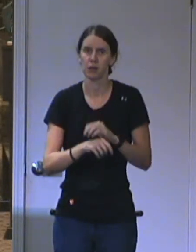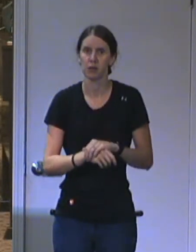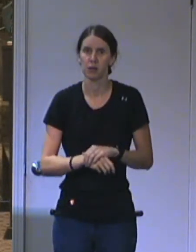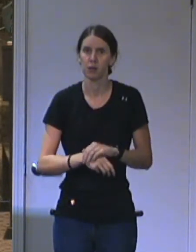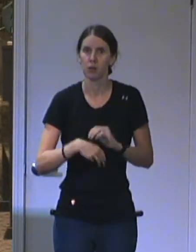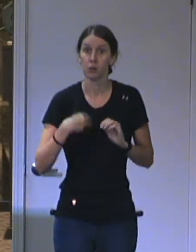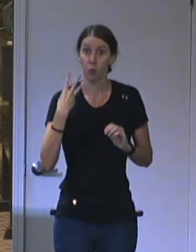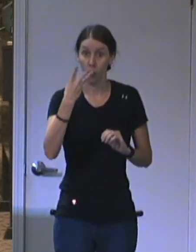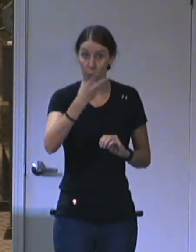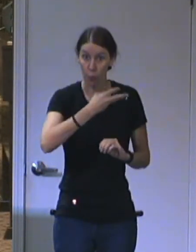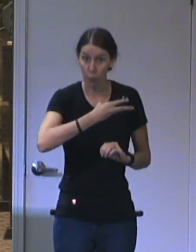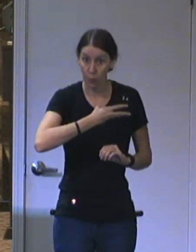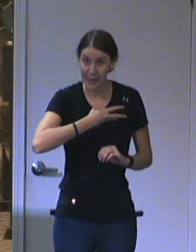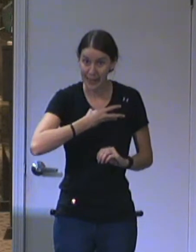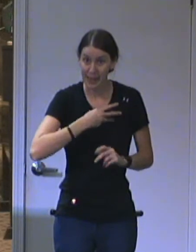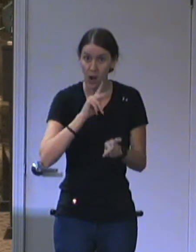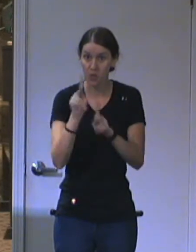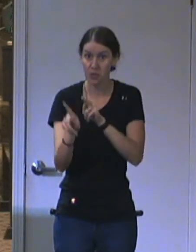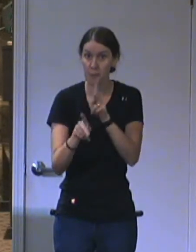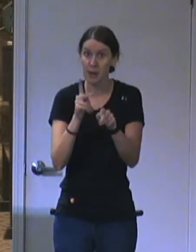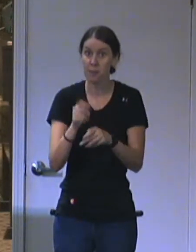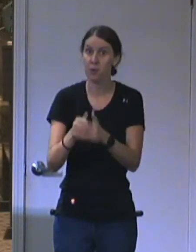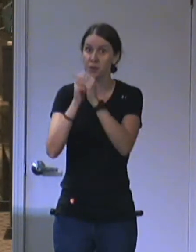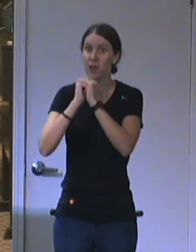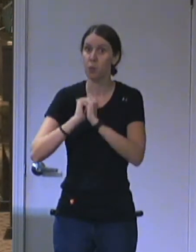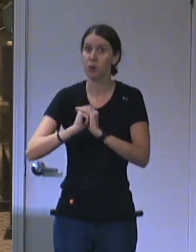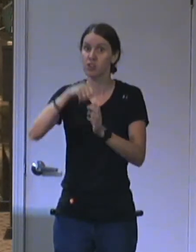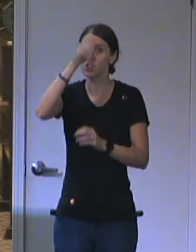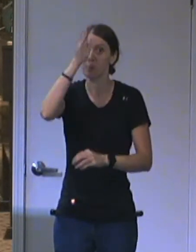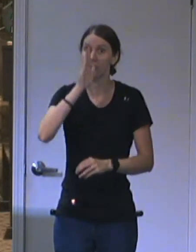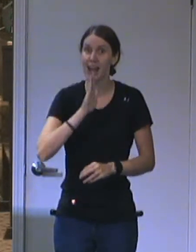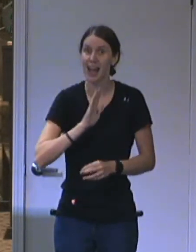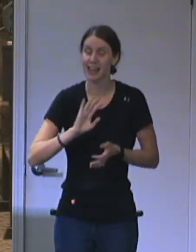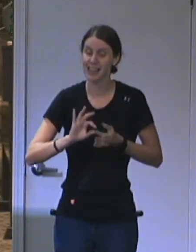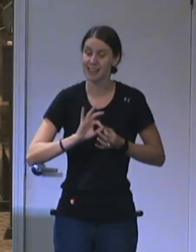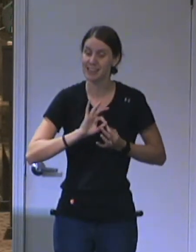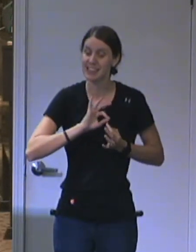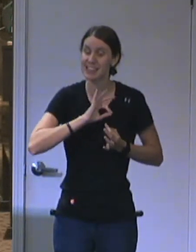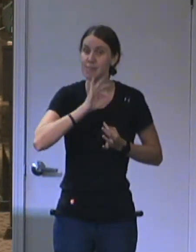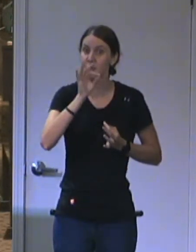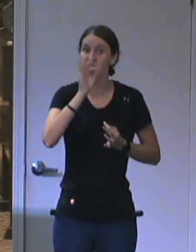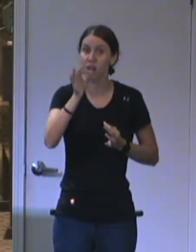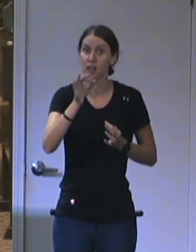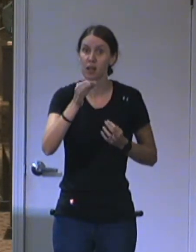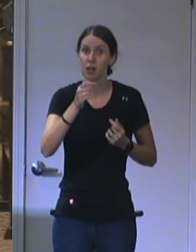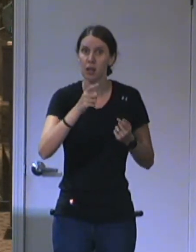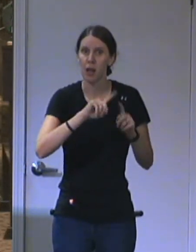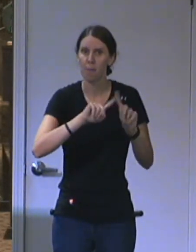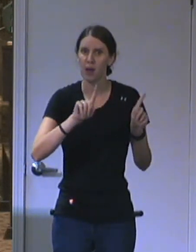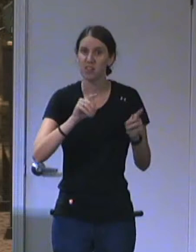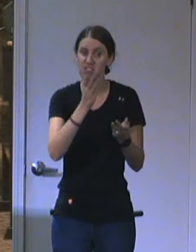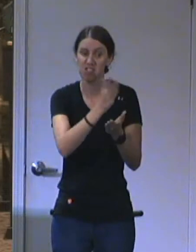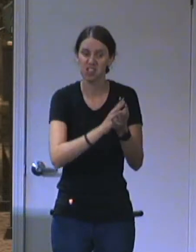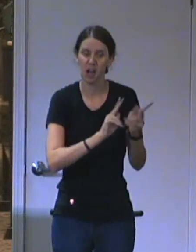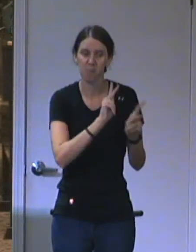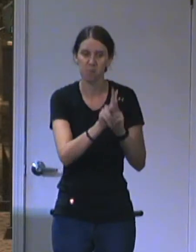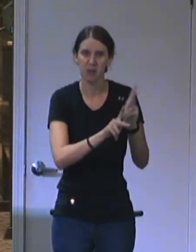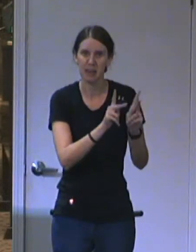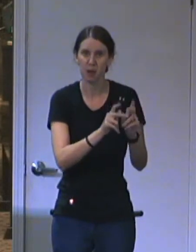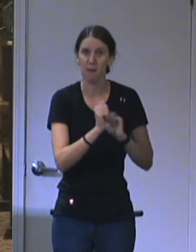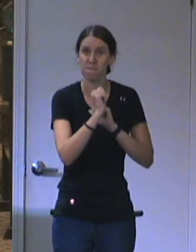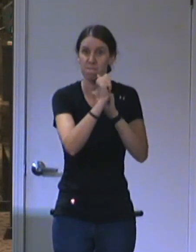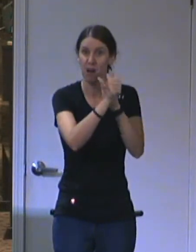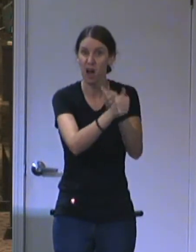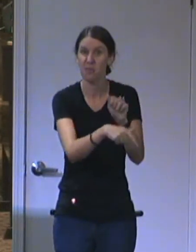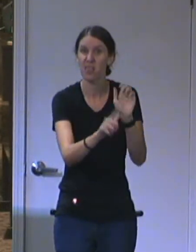the circumcision that worship God in spirit. They're doing all these things, following a